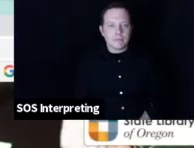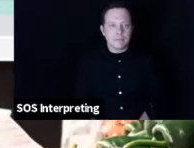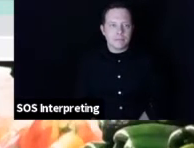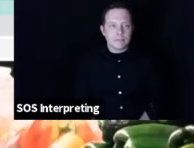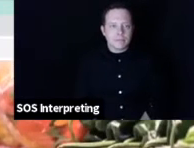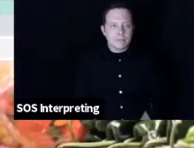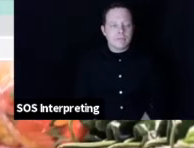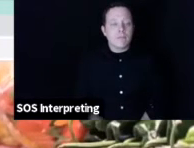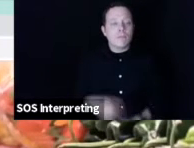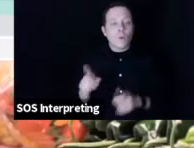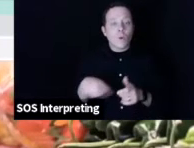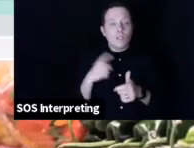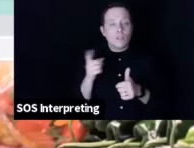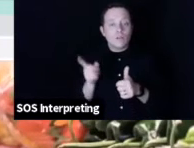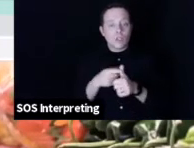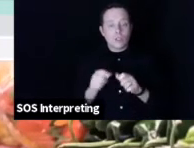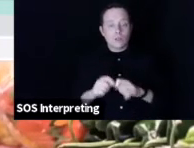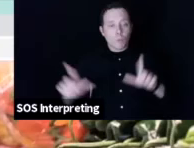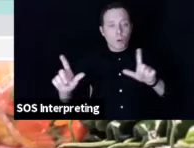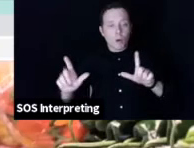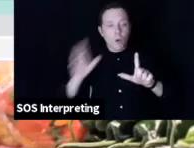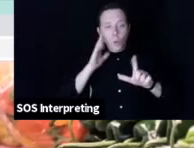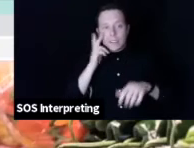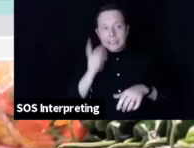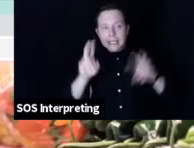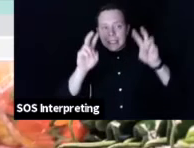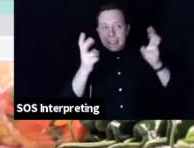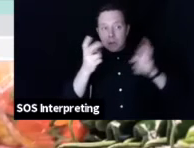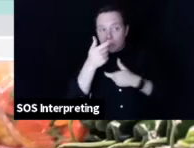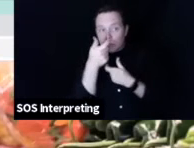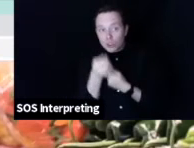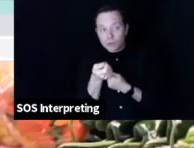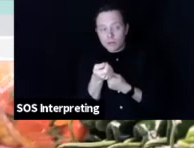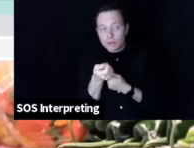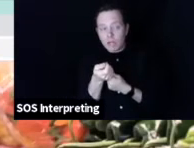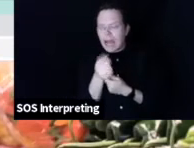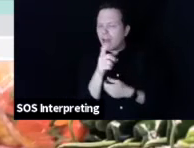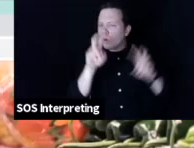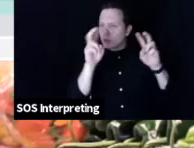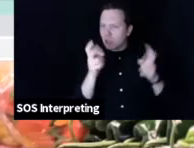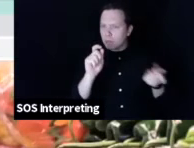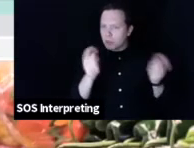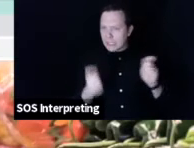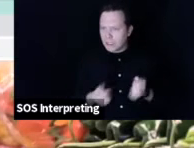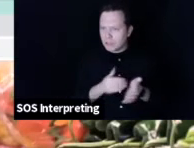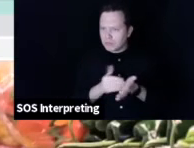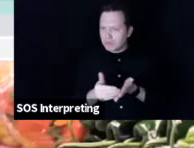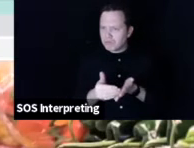When you first open the page, you'll see that there are topics of interest. These change frequently.